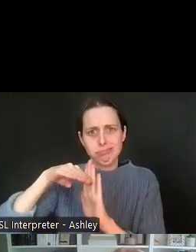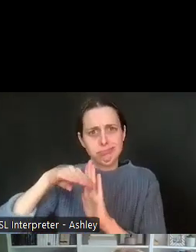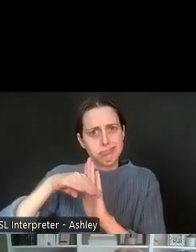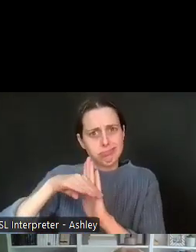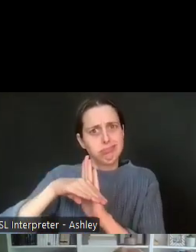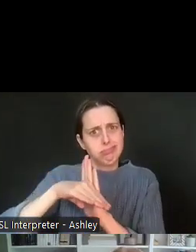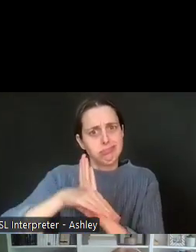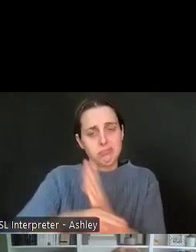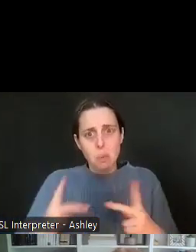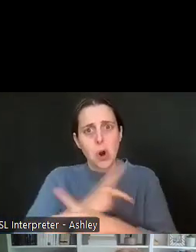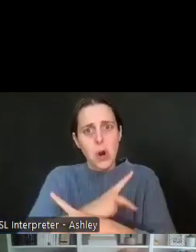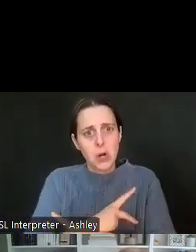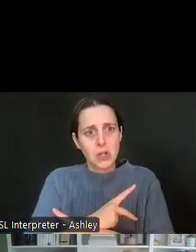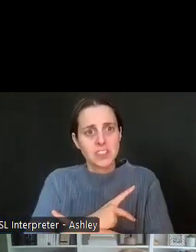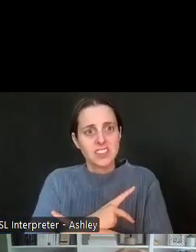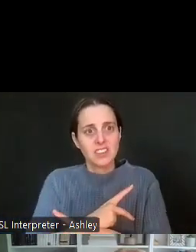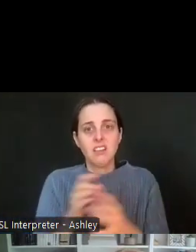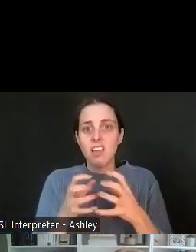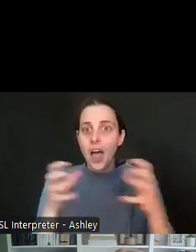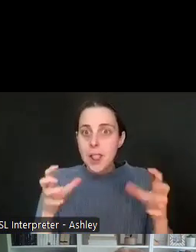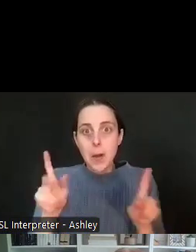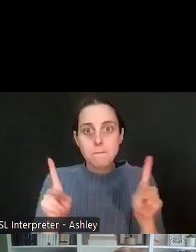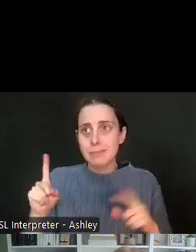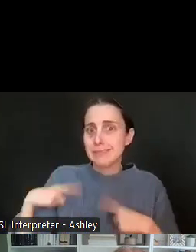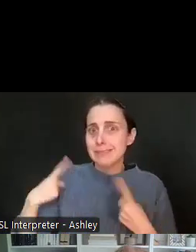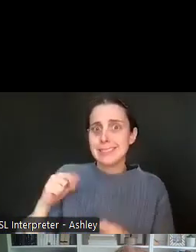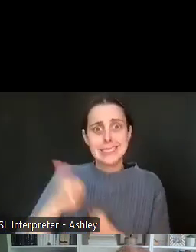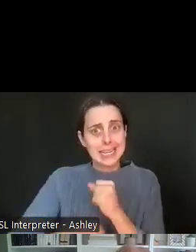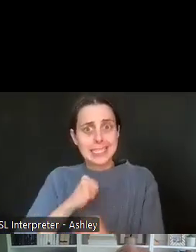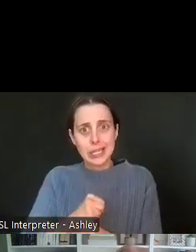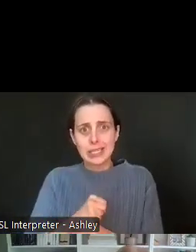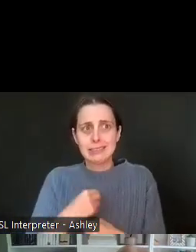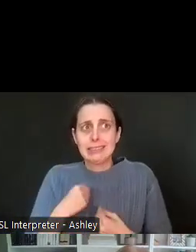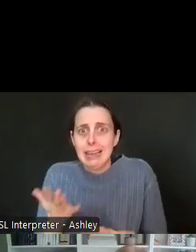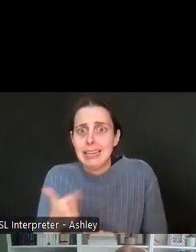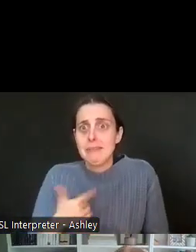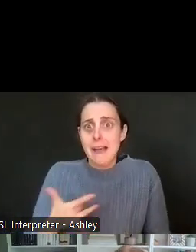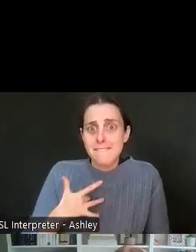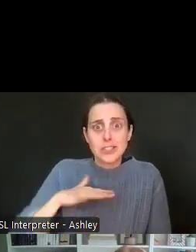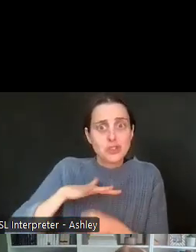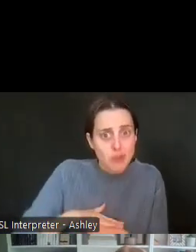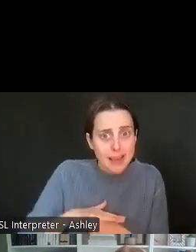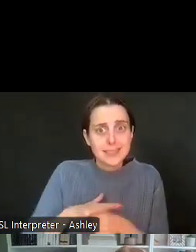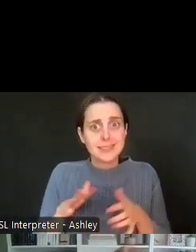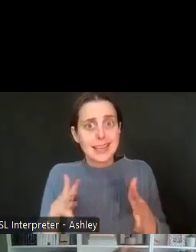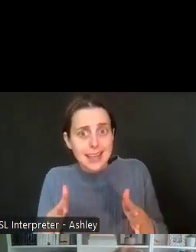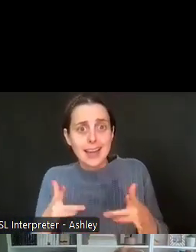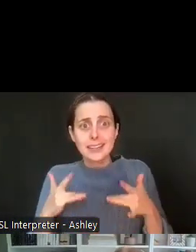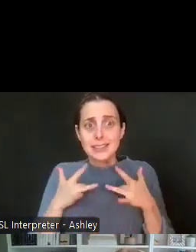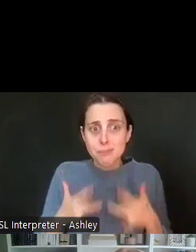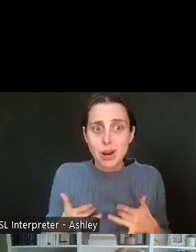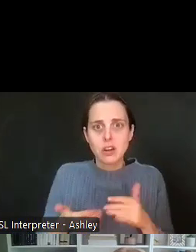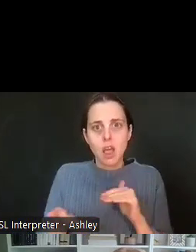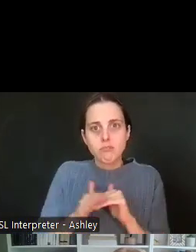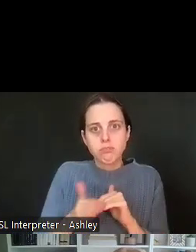are feeling and expressing stress, sadness, anxiety, worry has been on the rise. And what was even